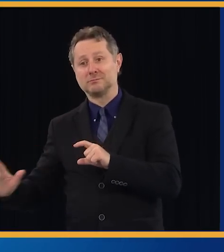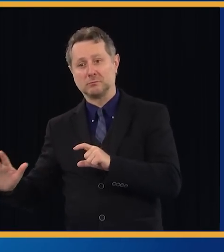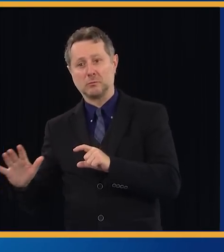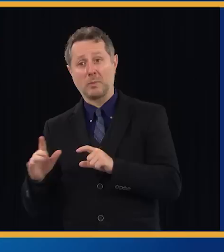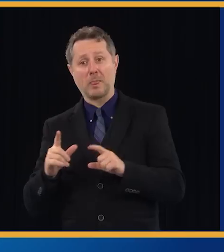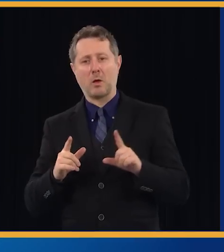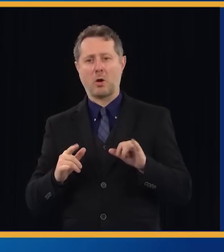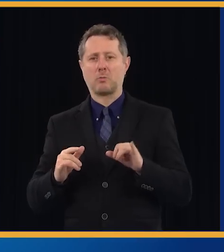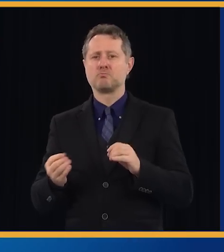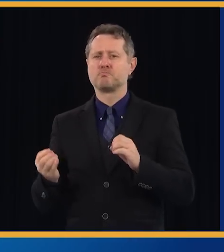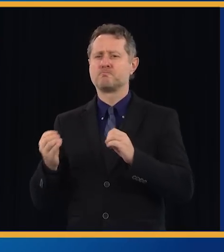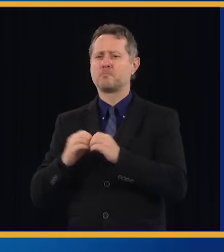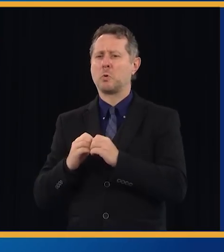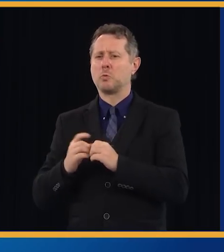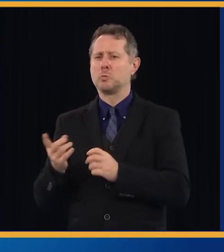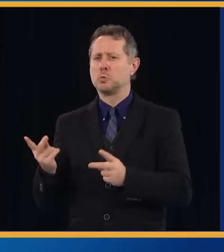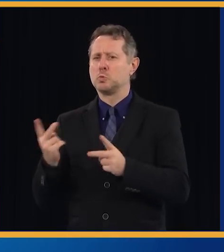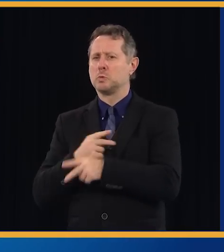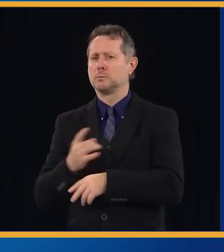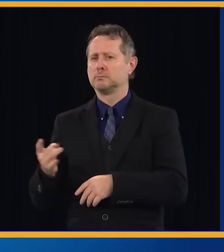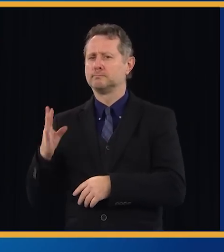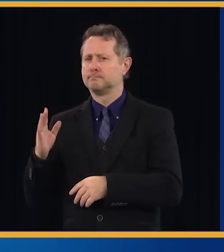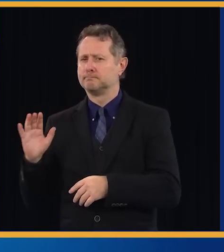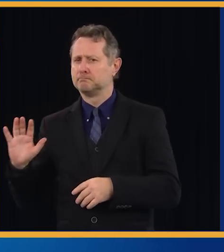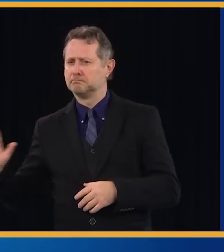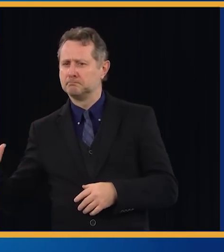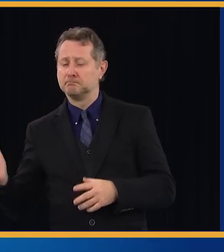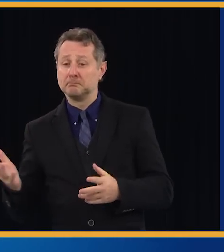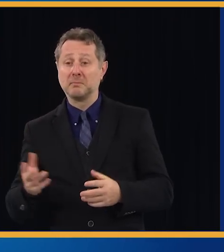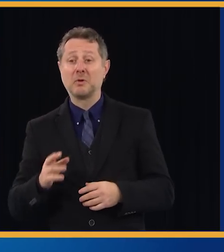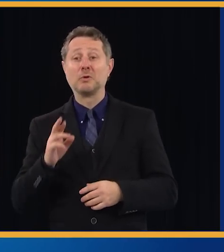numbers. By race,